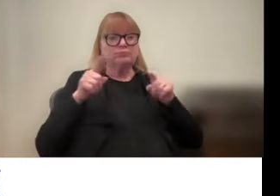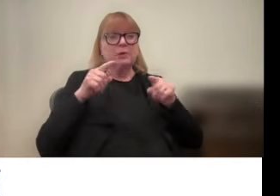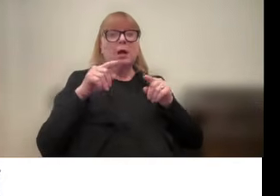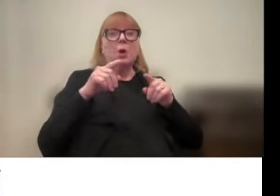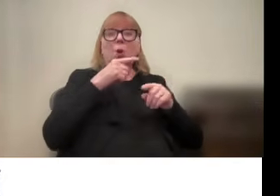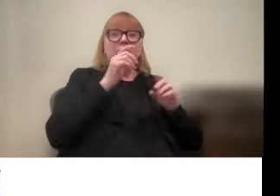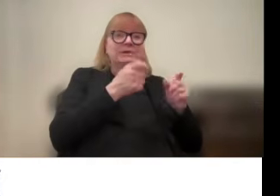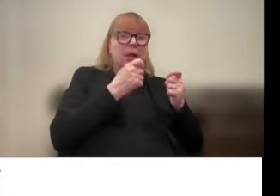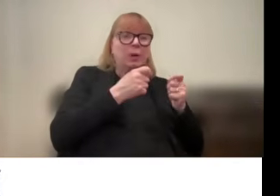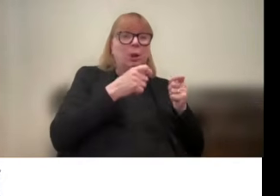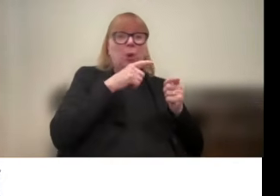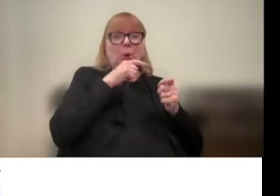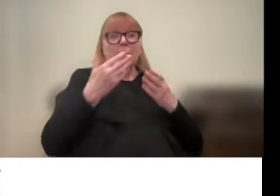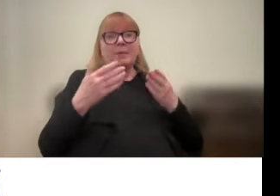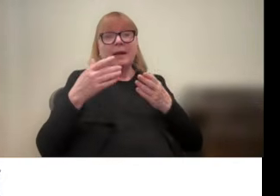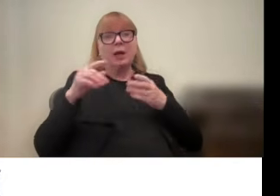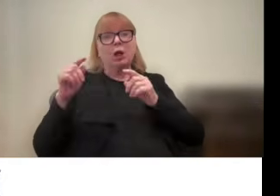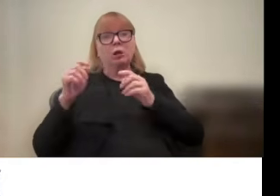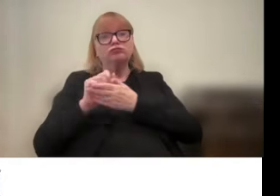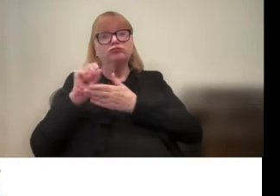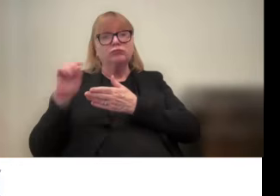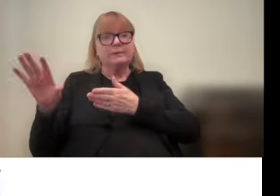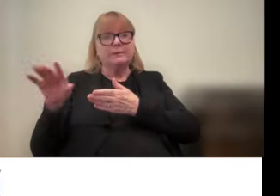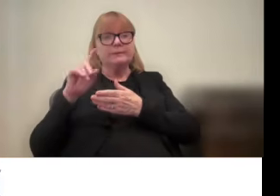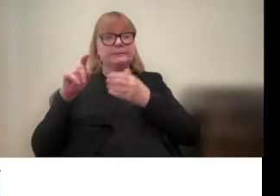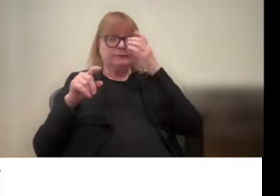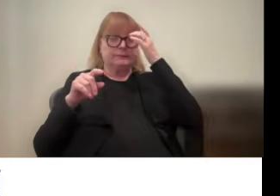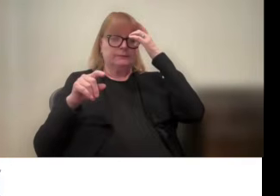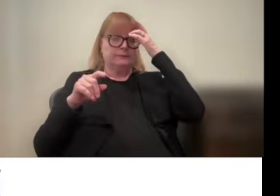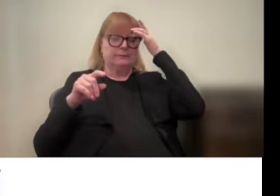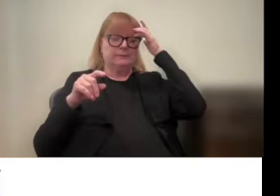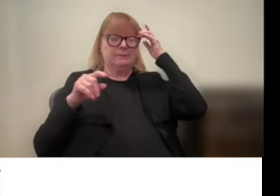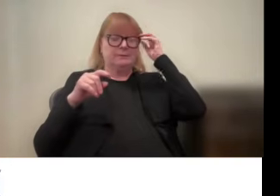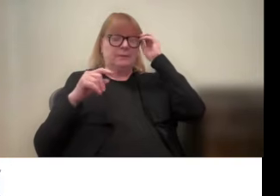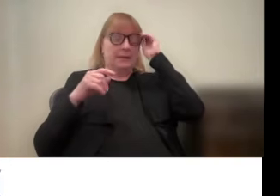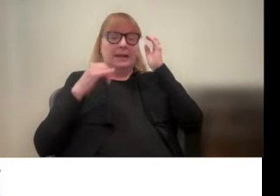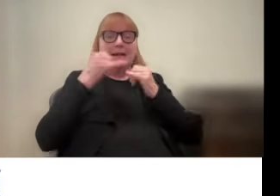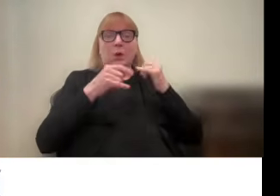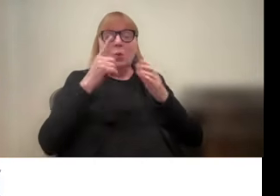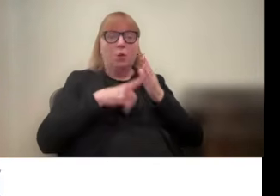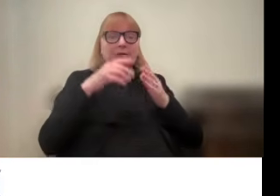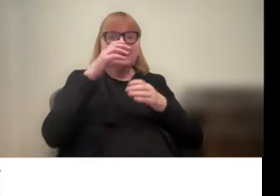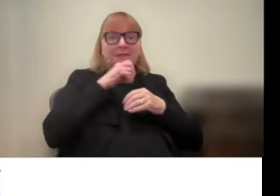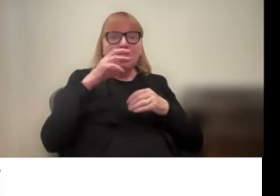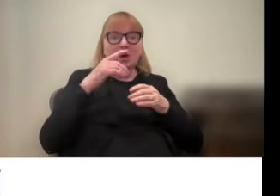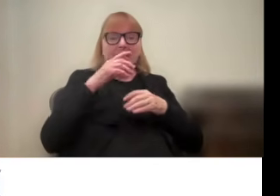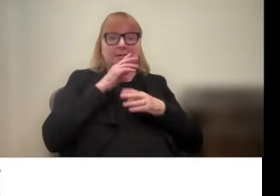being celebrated and who may be being erased. The last one is what's missing or